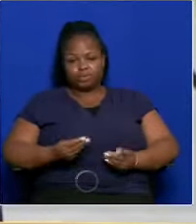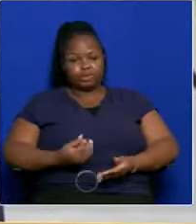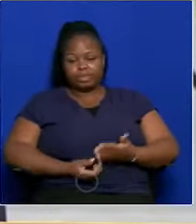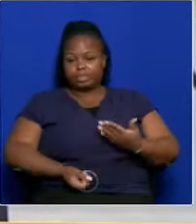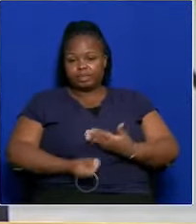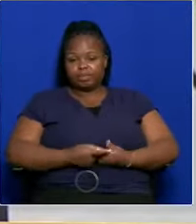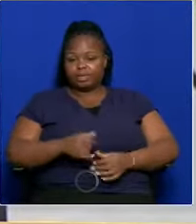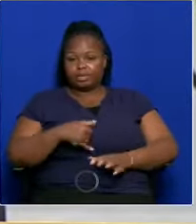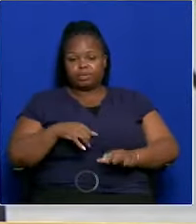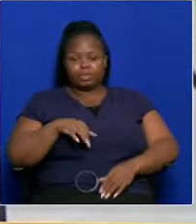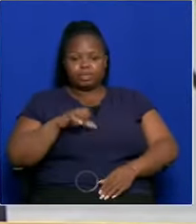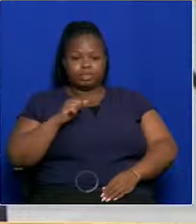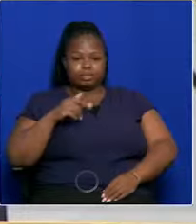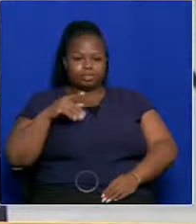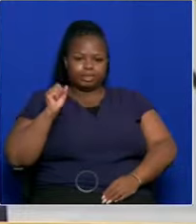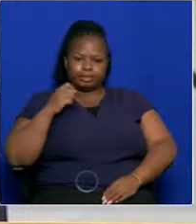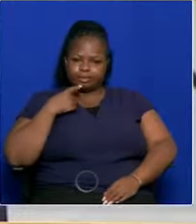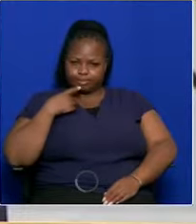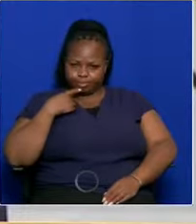forth. For example,